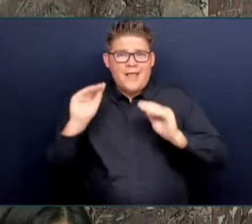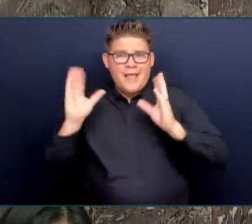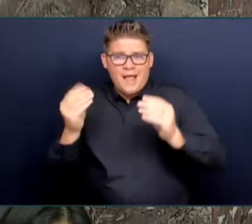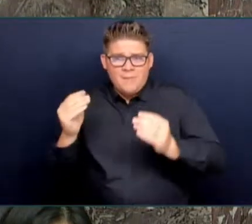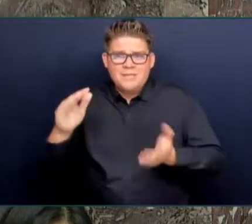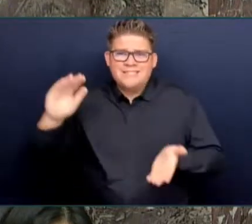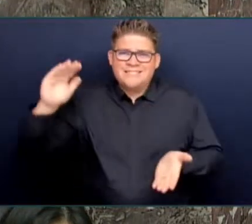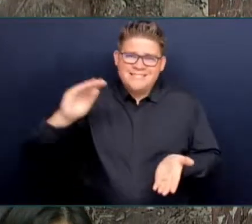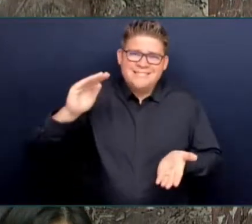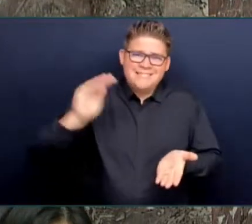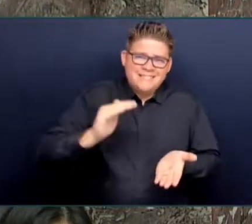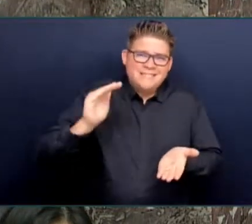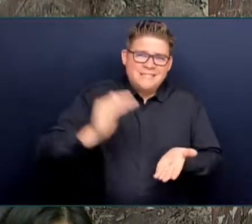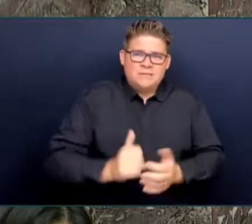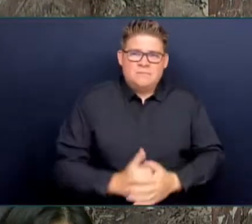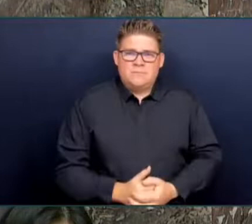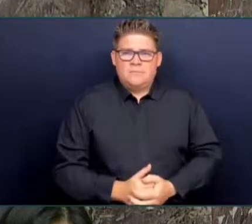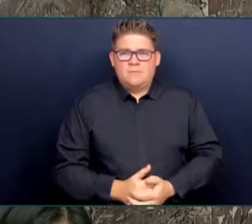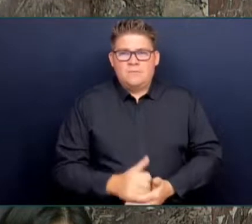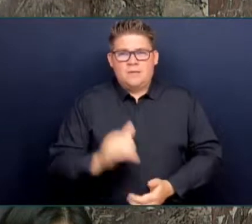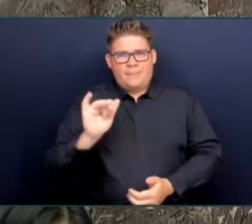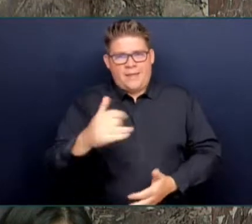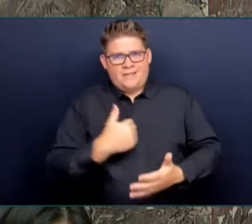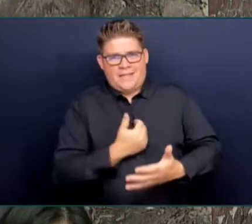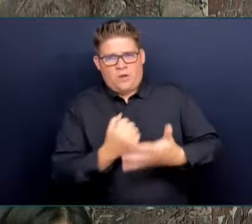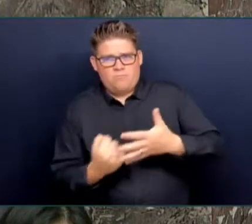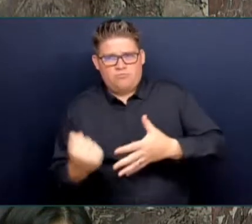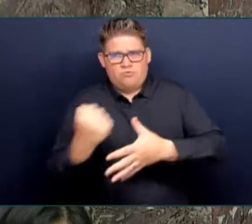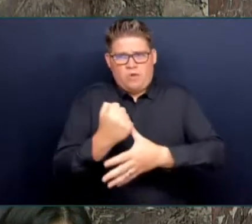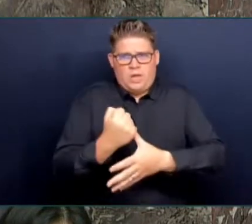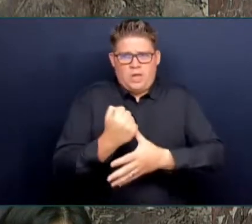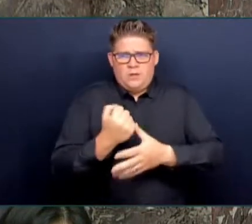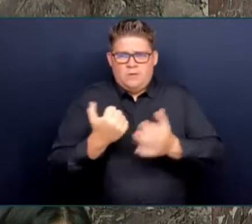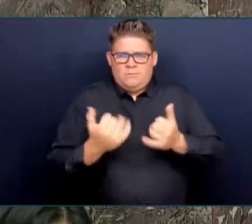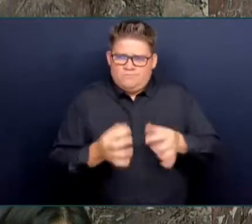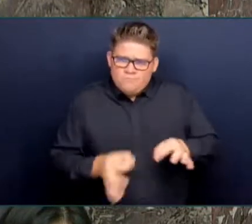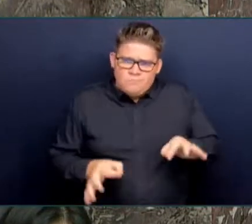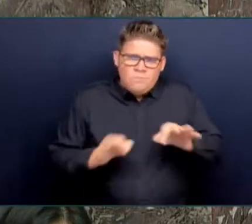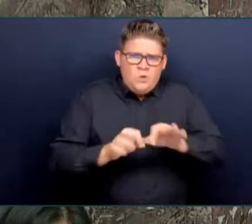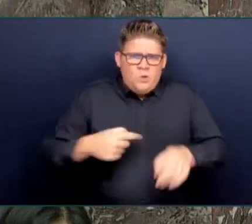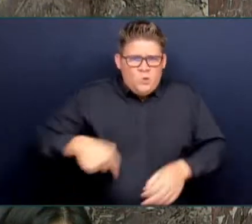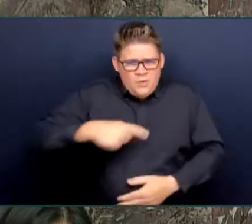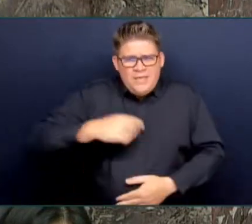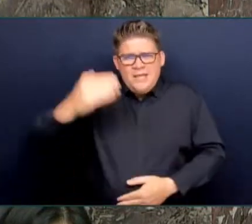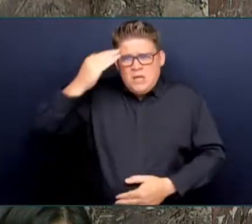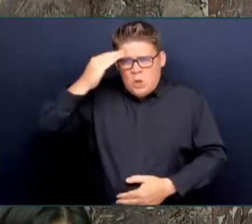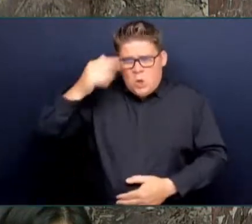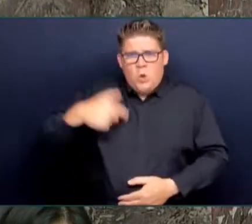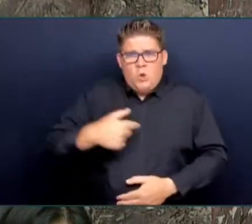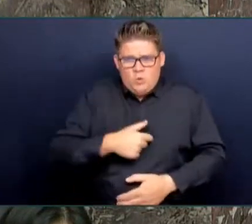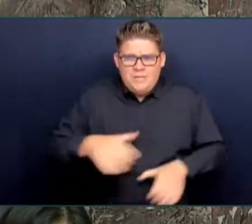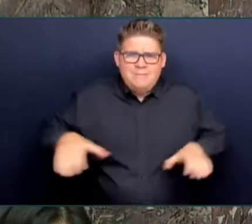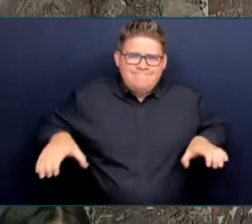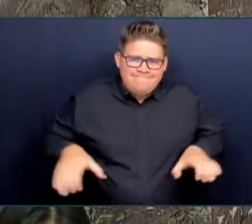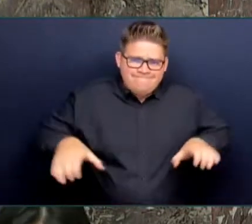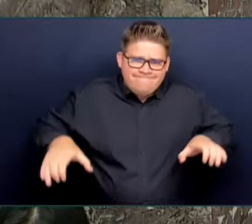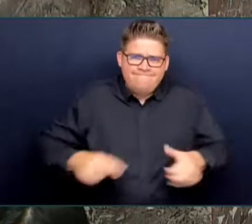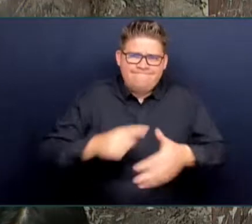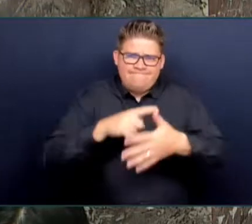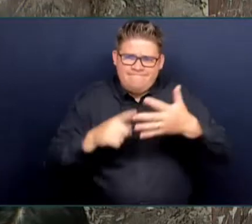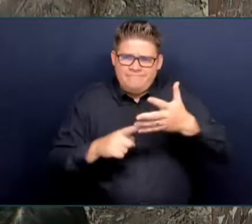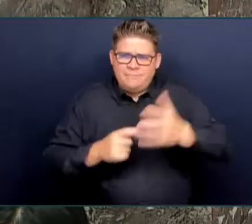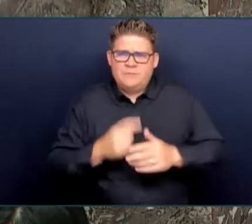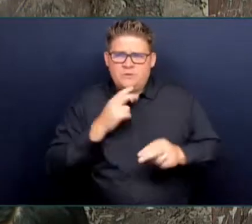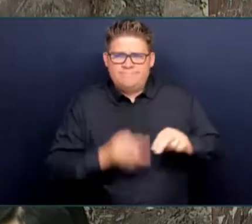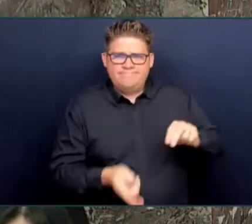and we know it. And that's why all of these actions have been taken. Increase nurses, increased doctors, increased surgeries,